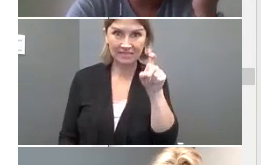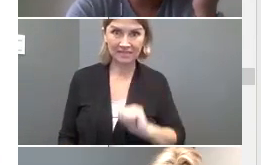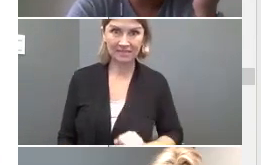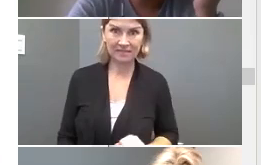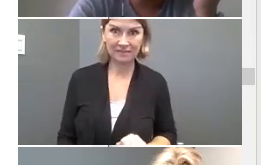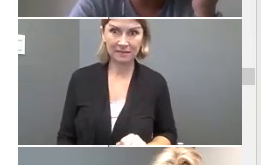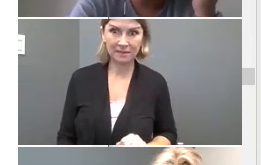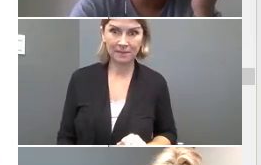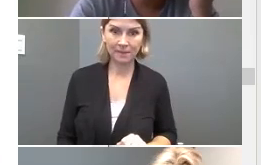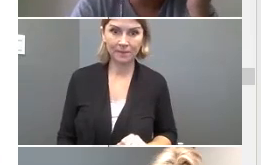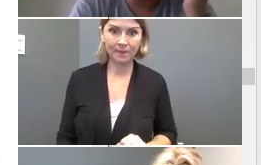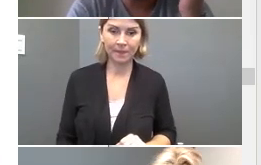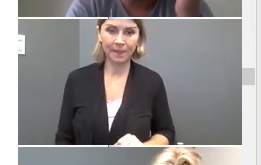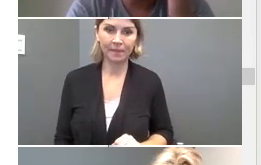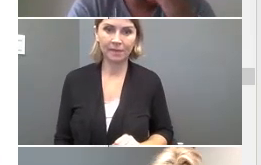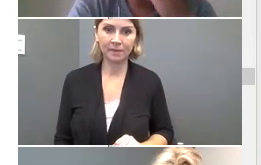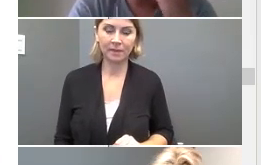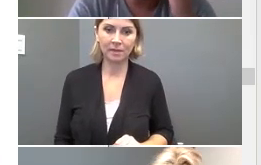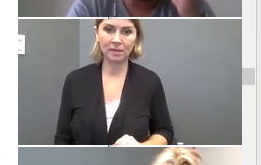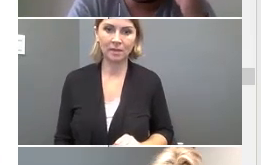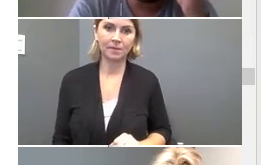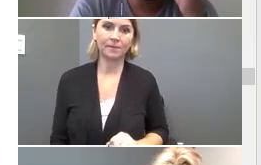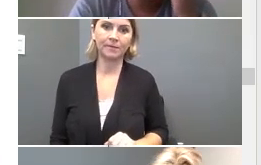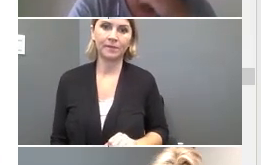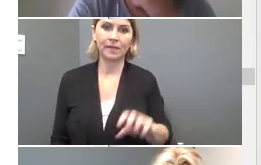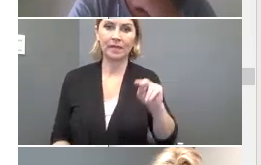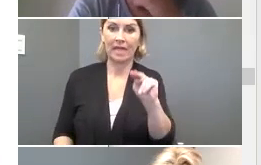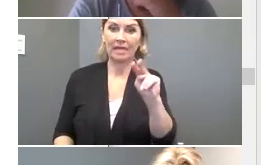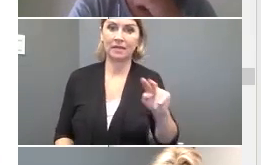Well, I have bubble sort, so I can do it in squared. Can I do it better?